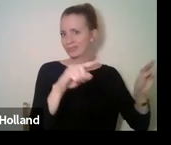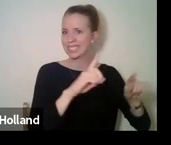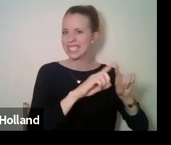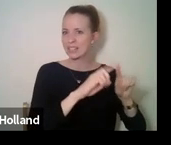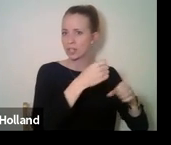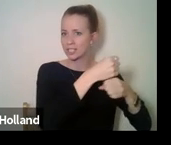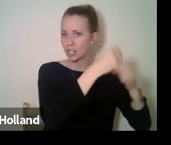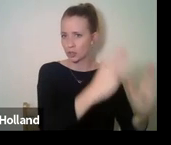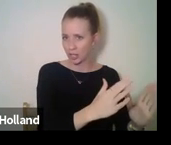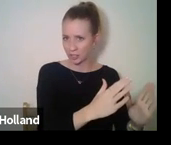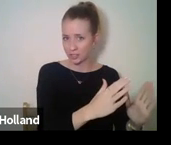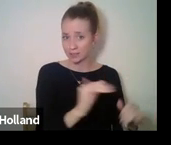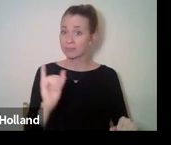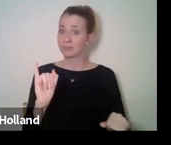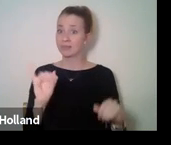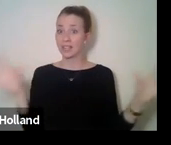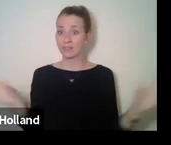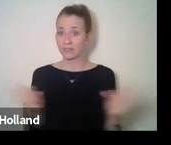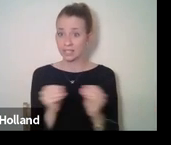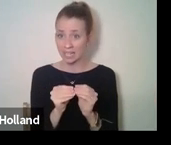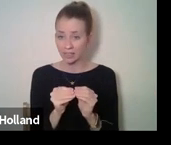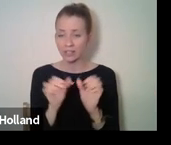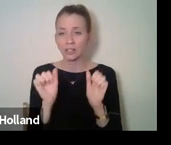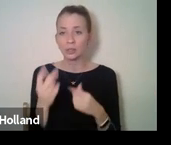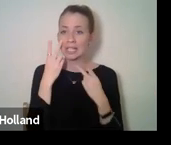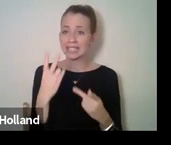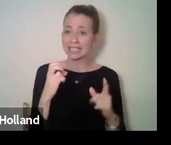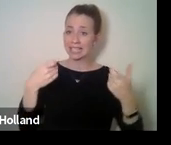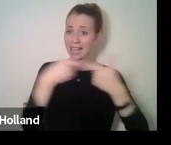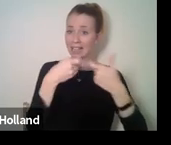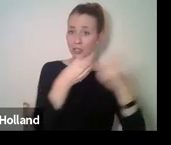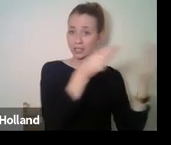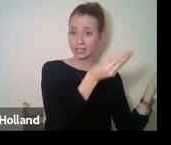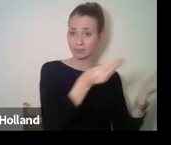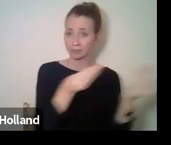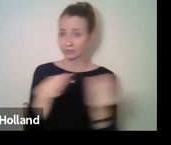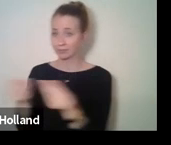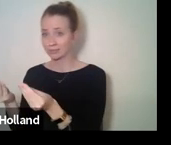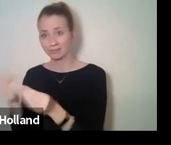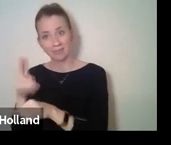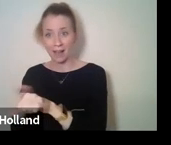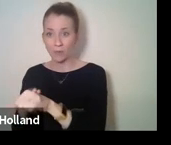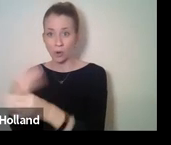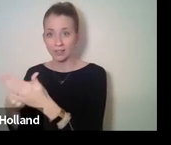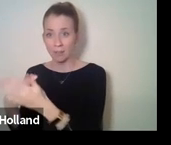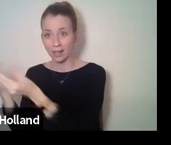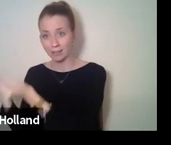you put it all together, you can see the electricity flowing in one direction and, of course, the money flowing back.